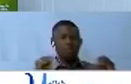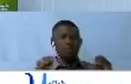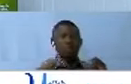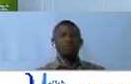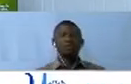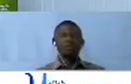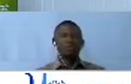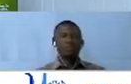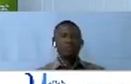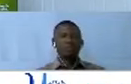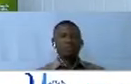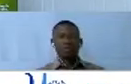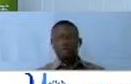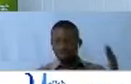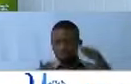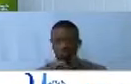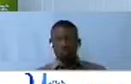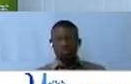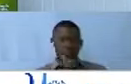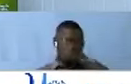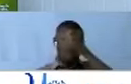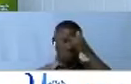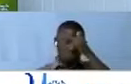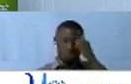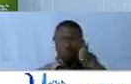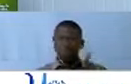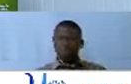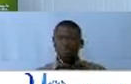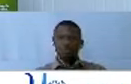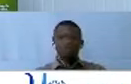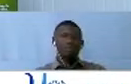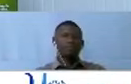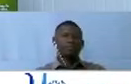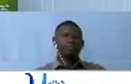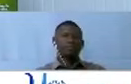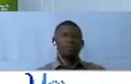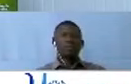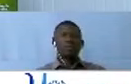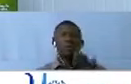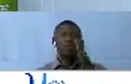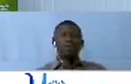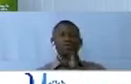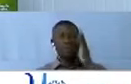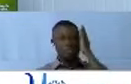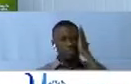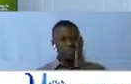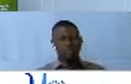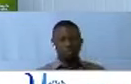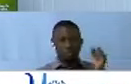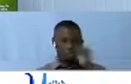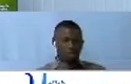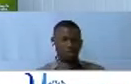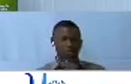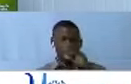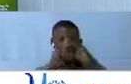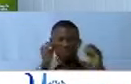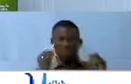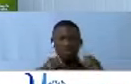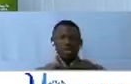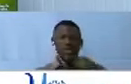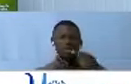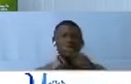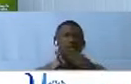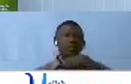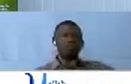Still working under relief. Adum hanim bimbo do kunya kilimulela. From serious crime in 2002, I was transferred to Farafene police